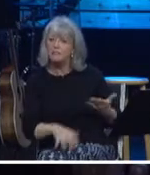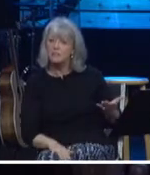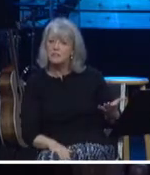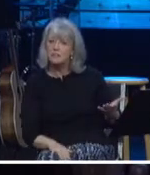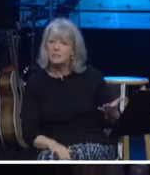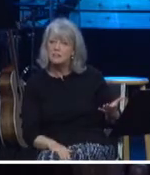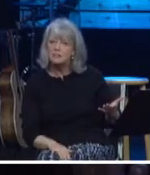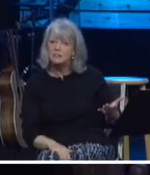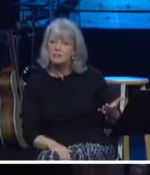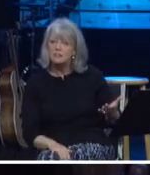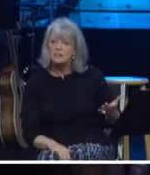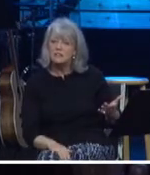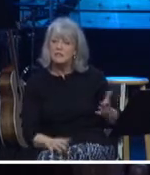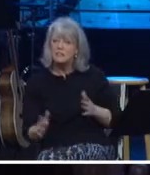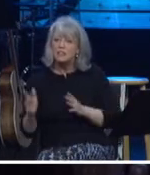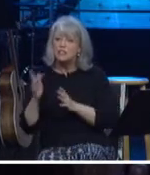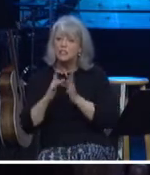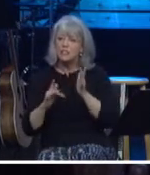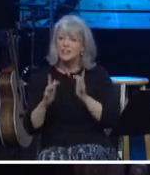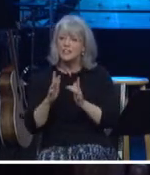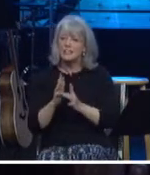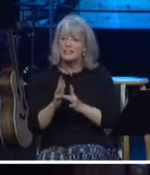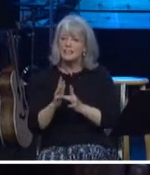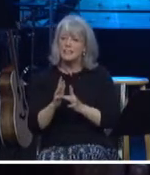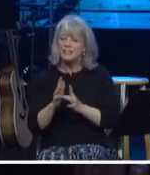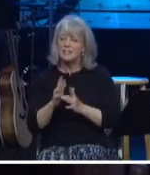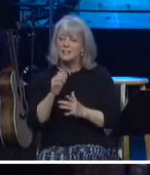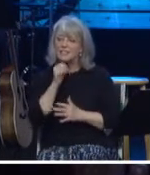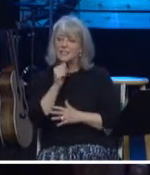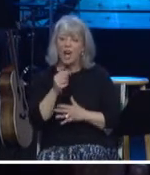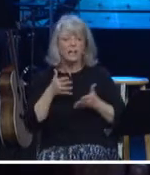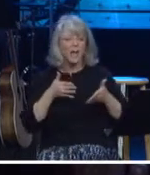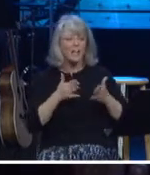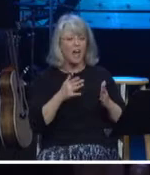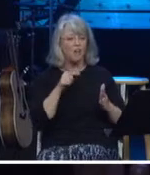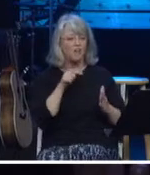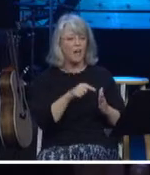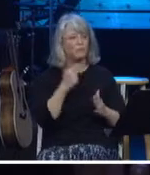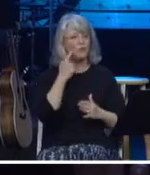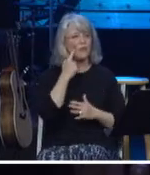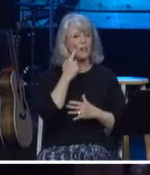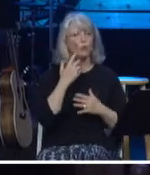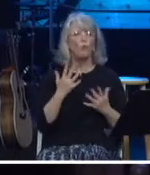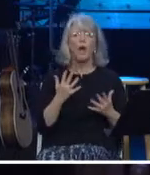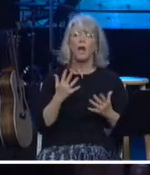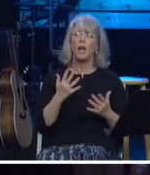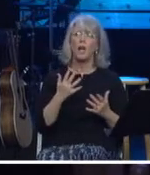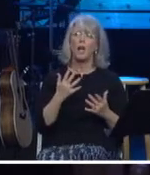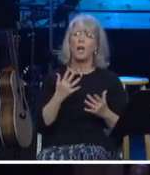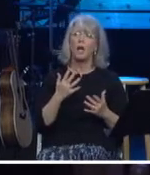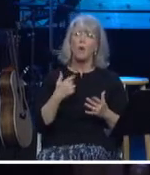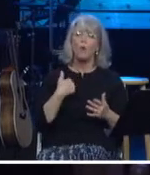He doesn't leave them here thinking that their unbelief was somehow his fault.